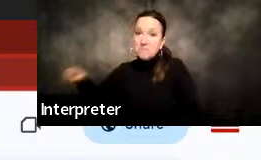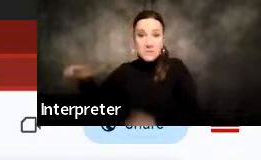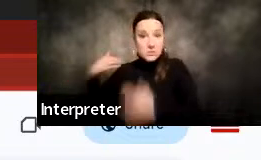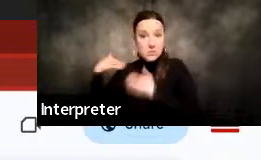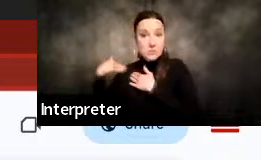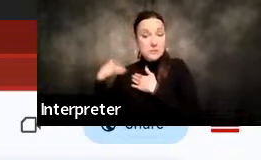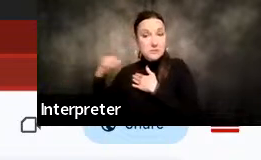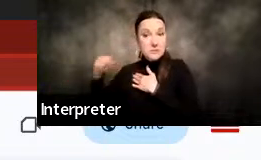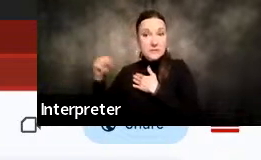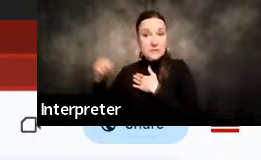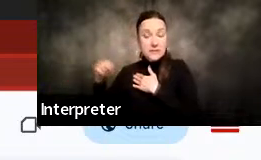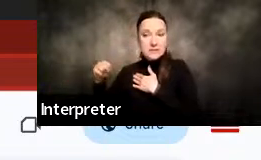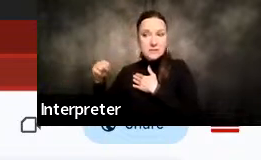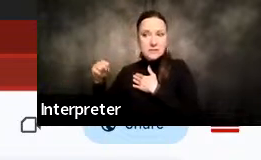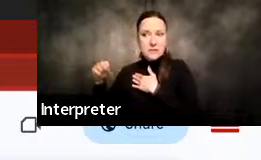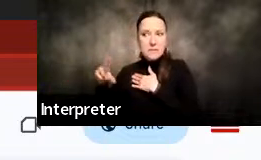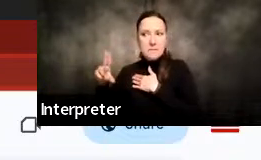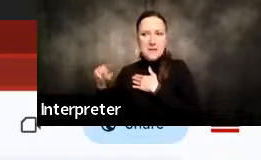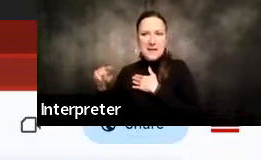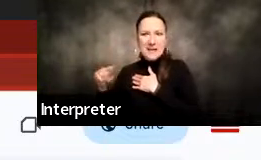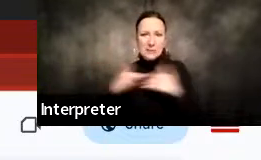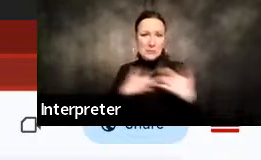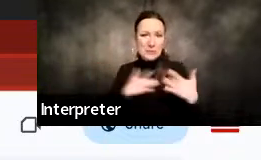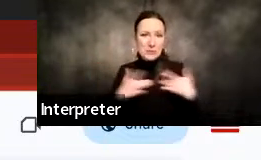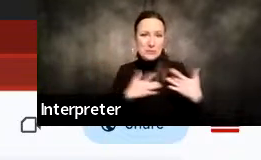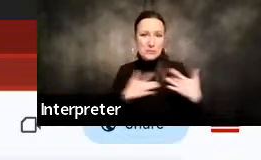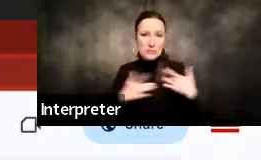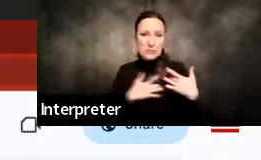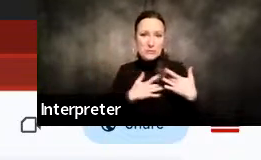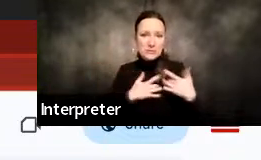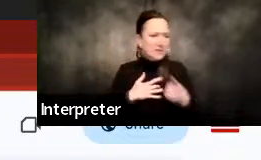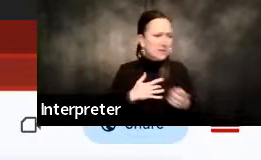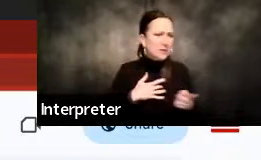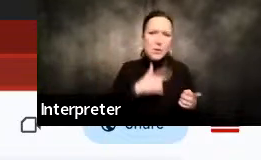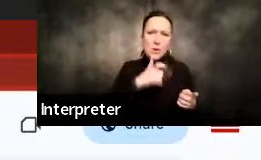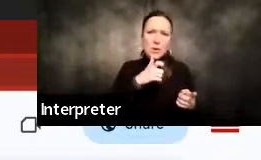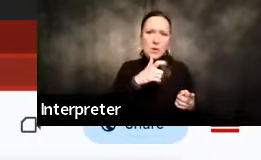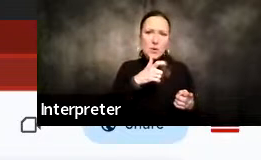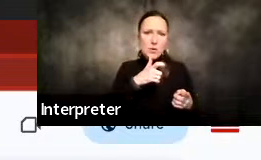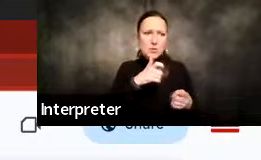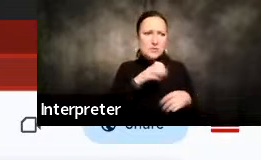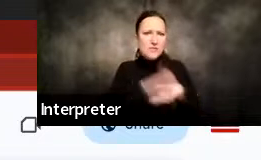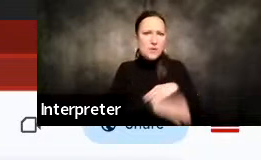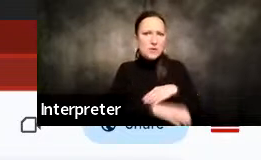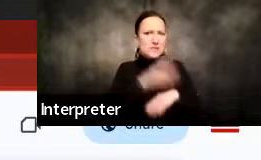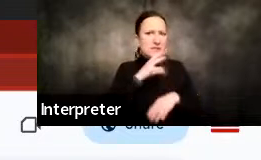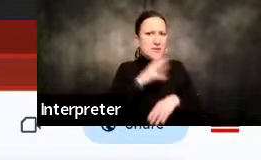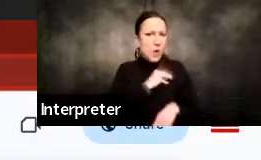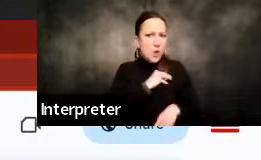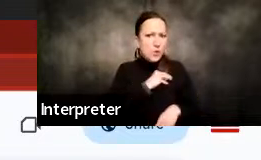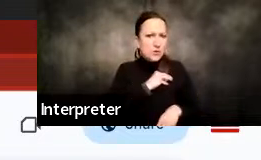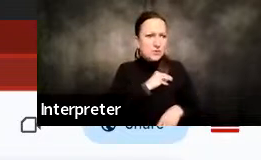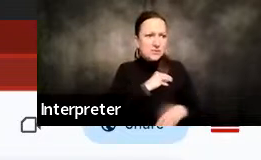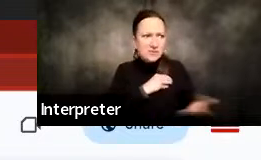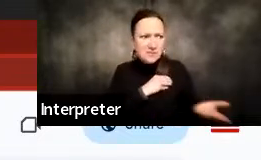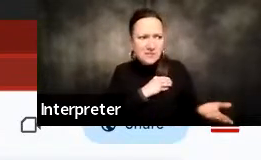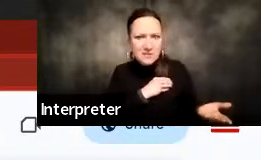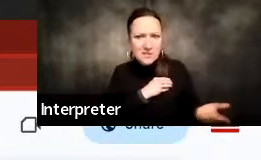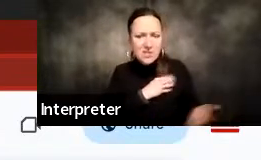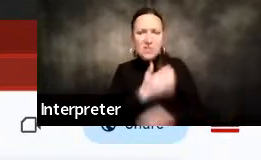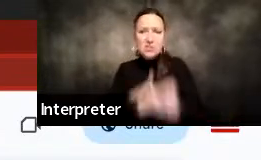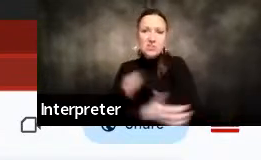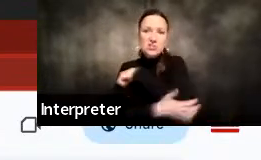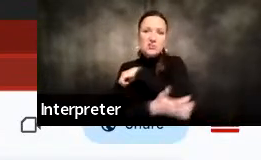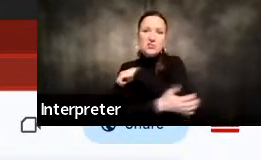do. But what we're running into is that there's no enforcement to these building owners with regards to their tenants just throwing